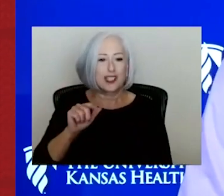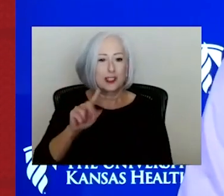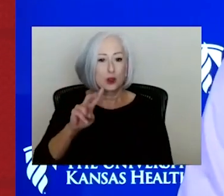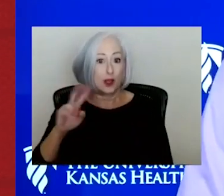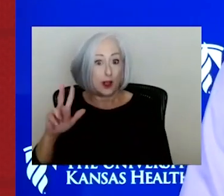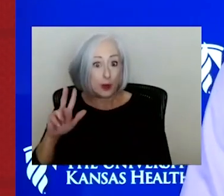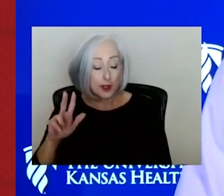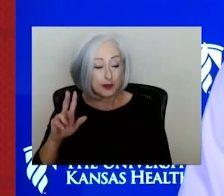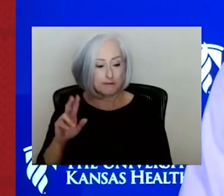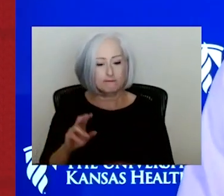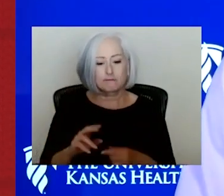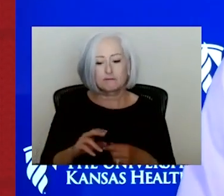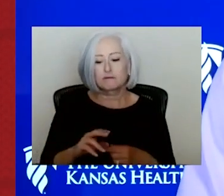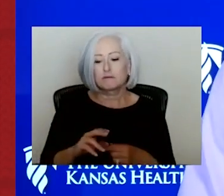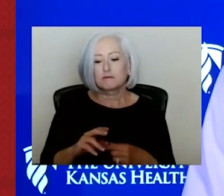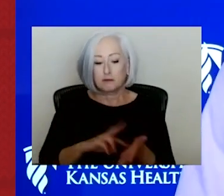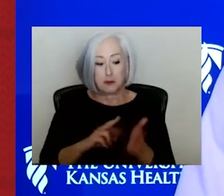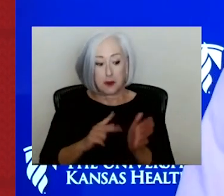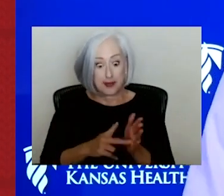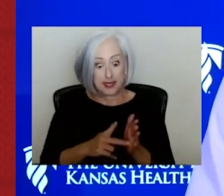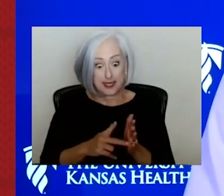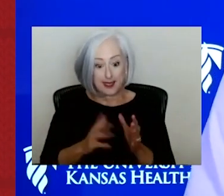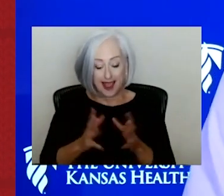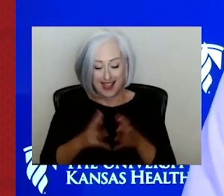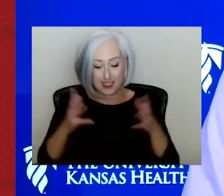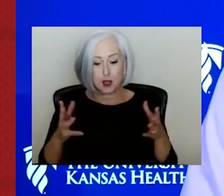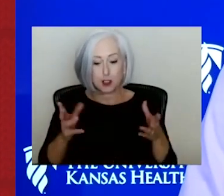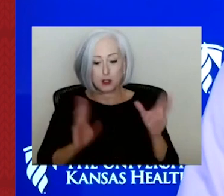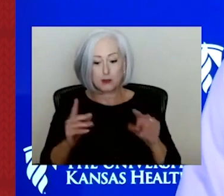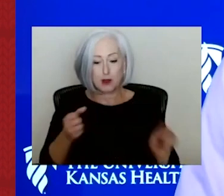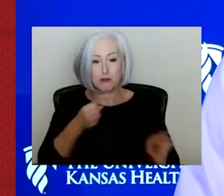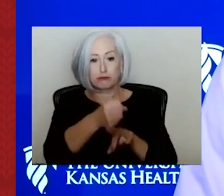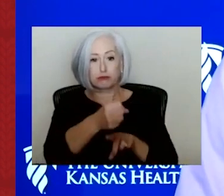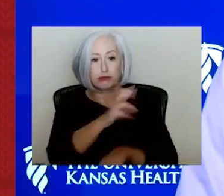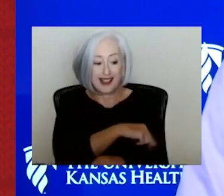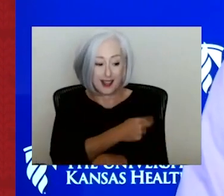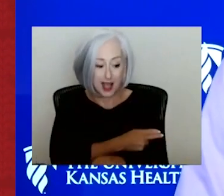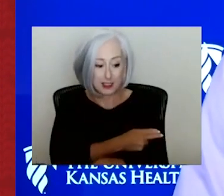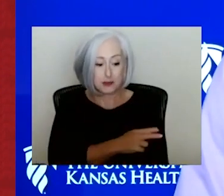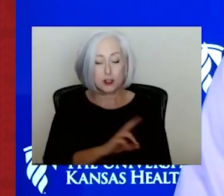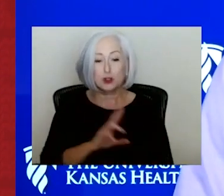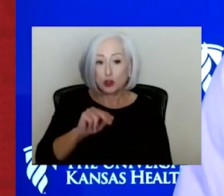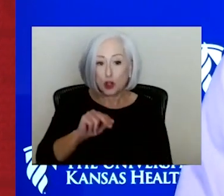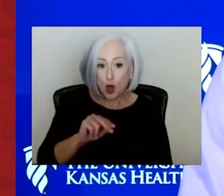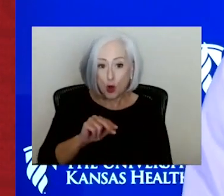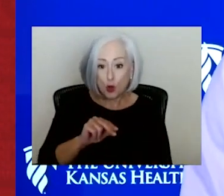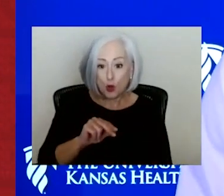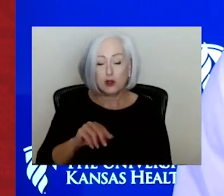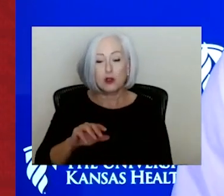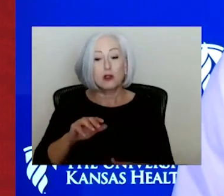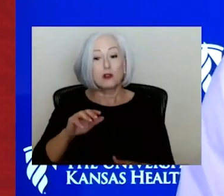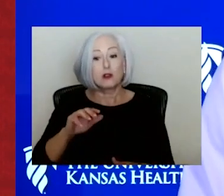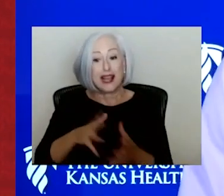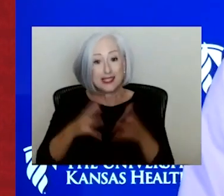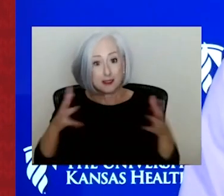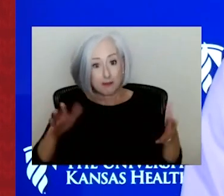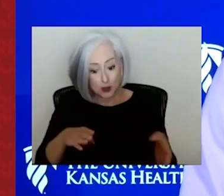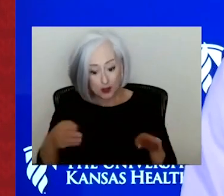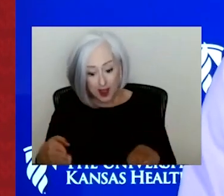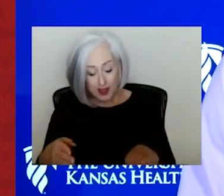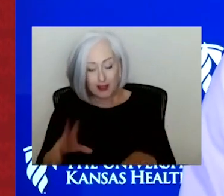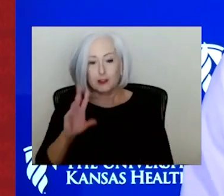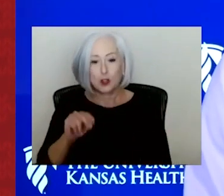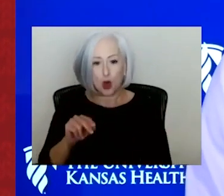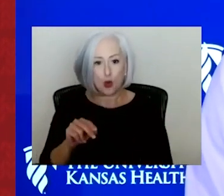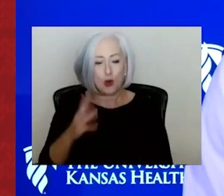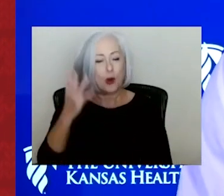see the immense hospitalizations and death? No, and I think we have to owe that to vaccination immunity, and then, of course,